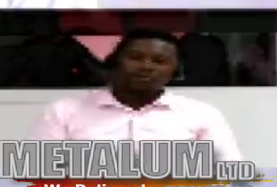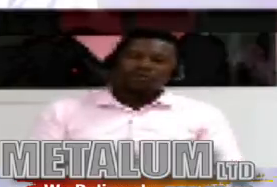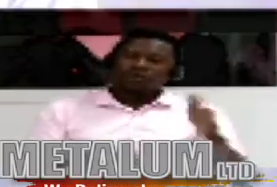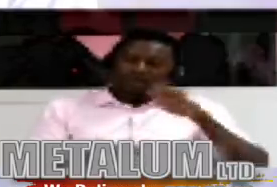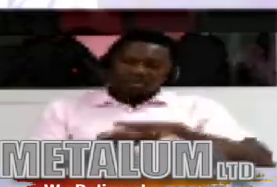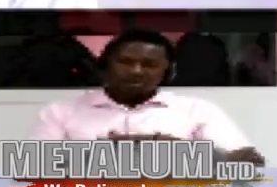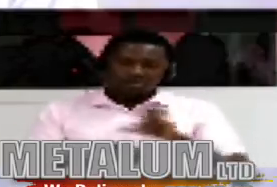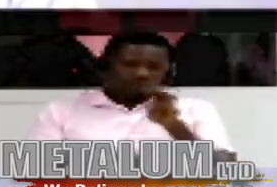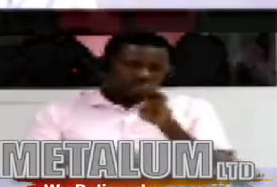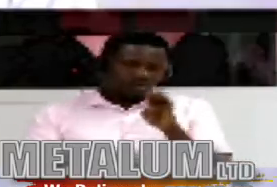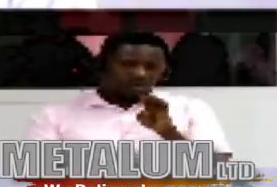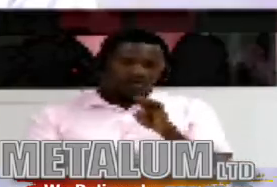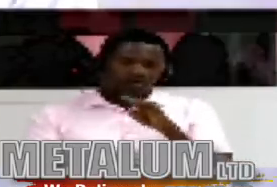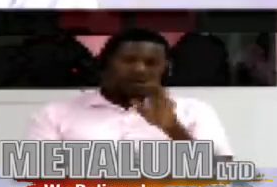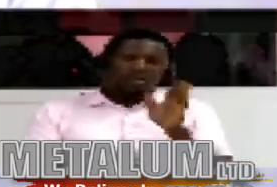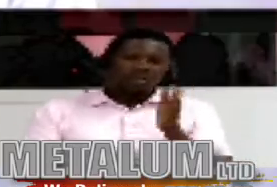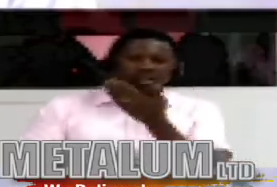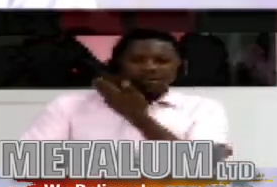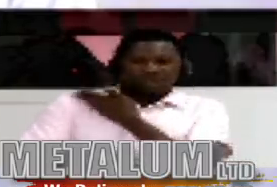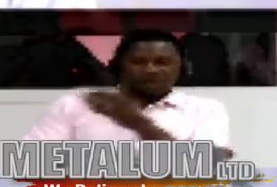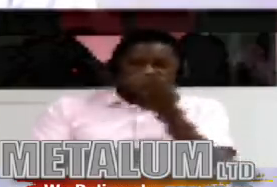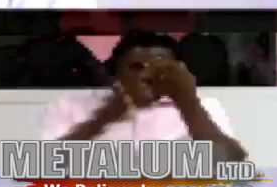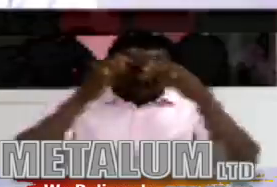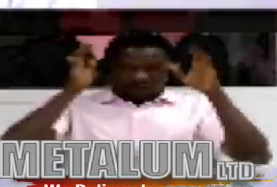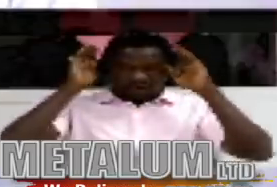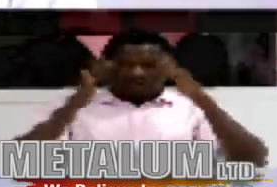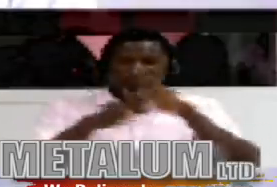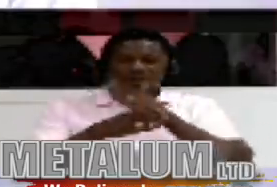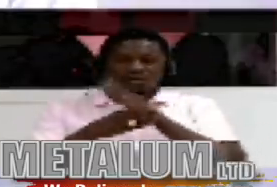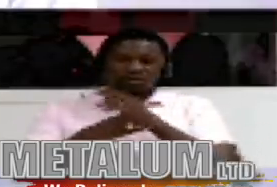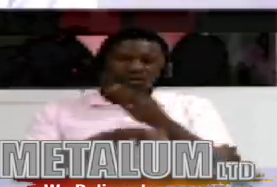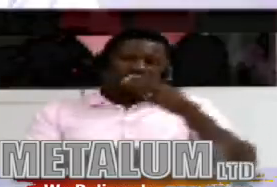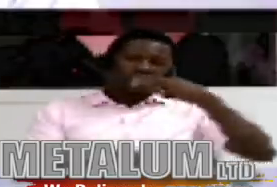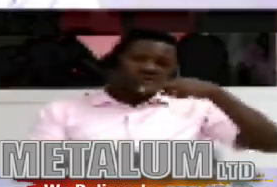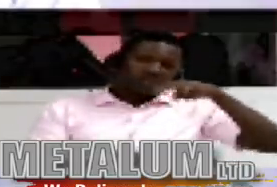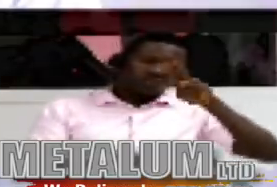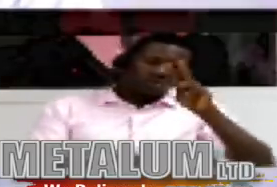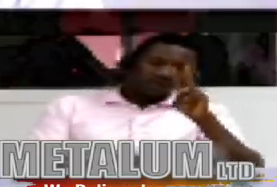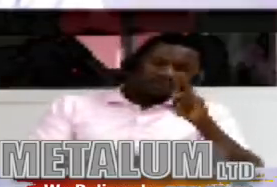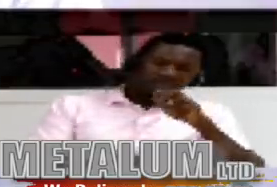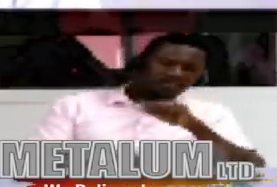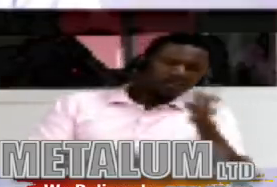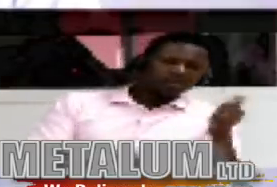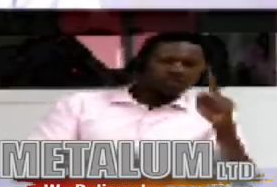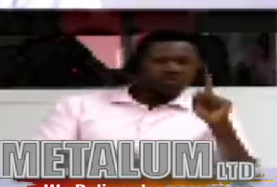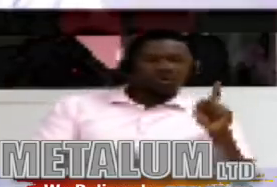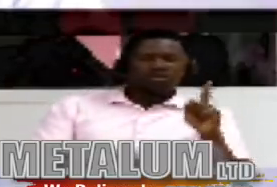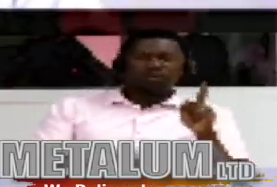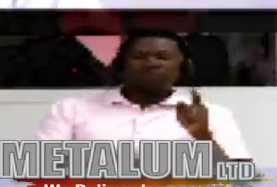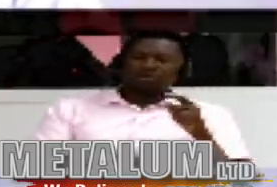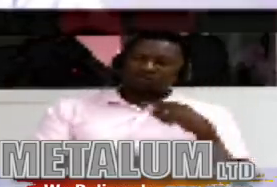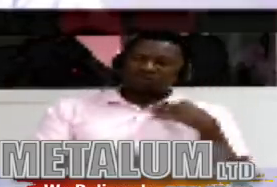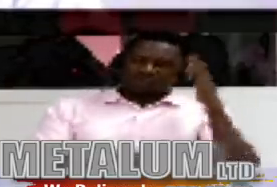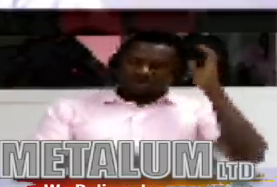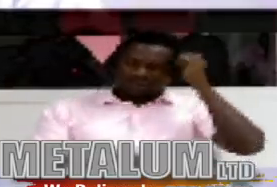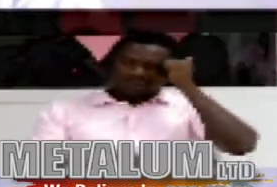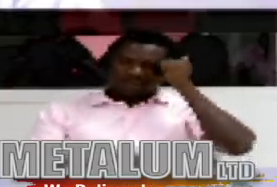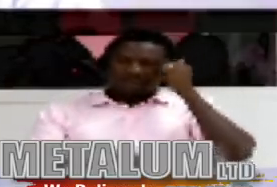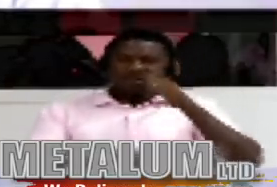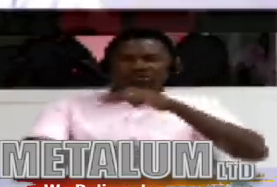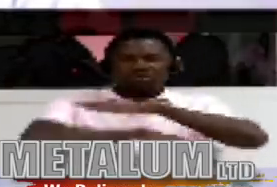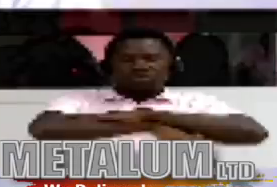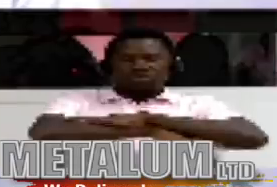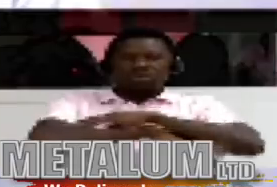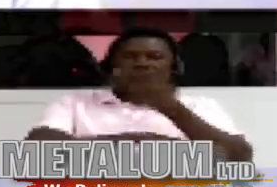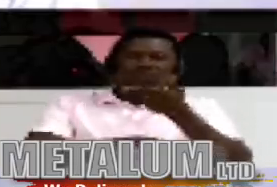around between 12 and 1, because we understood the school at Foster's